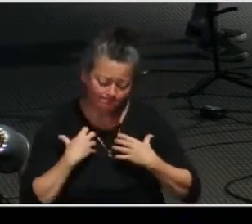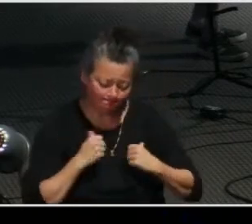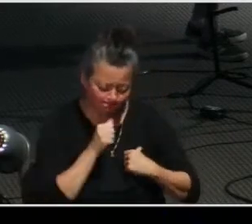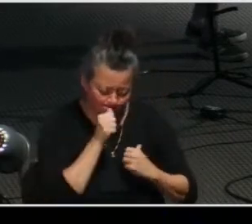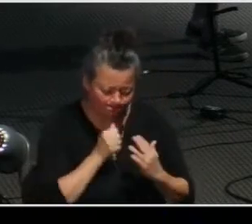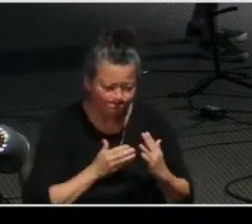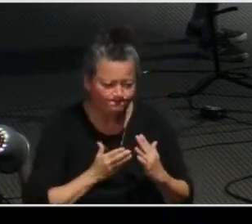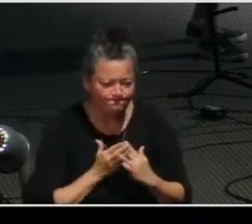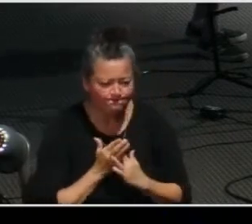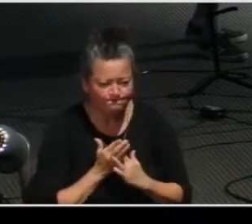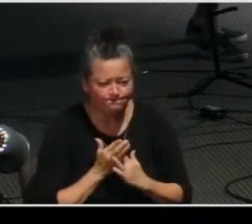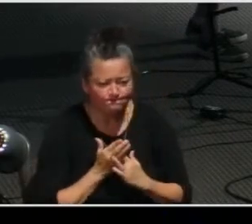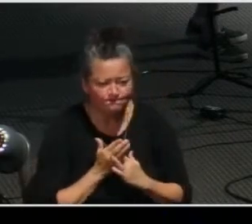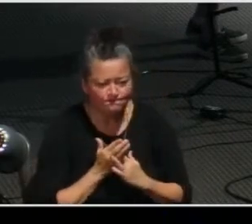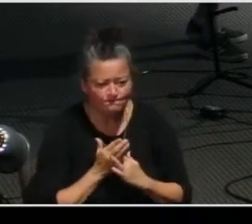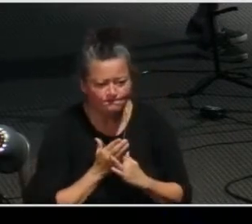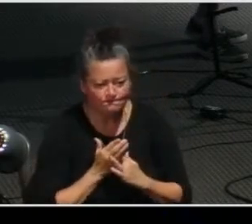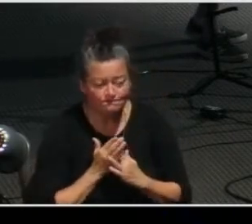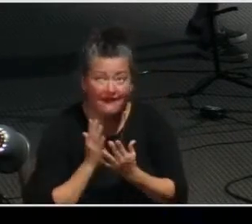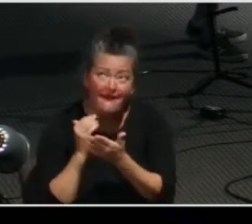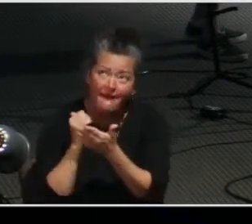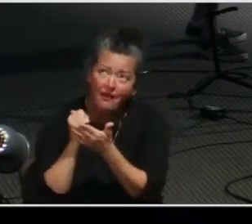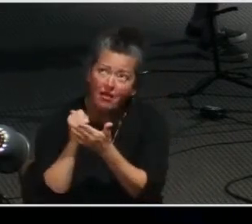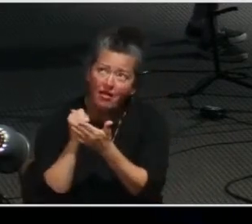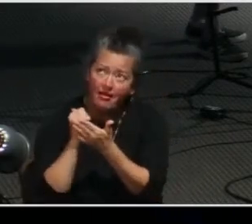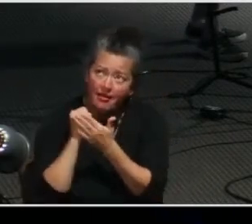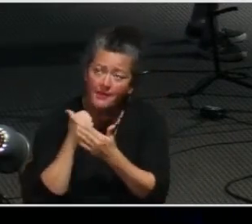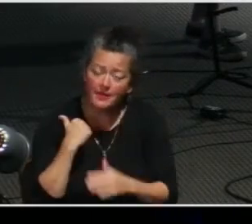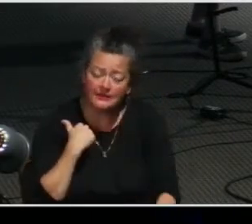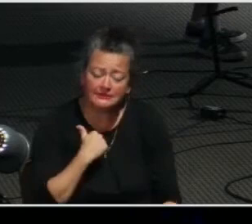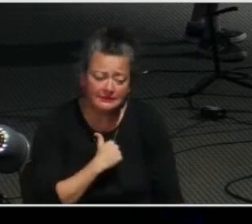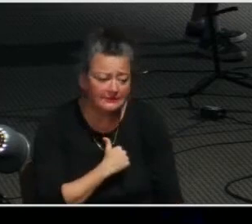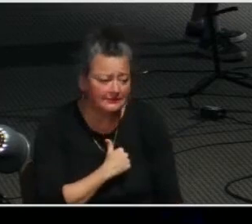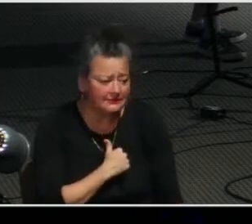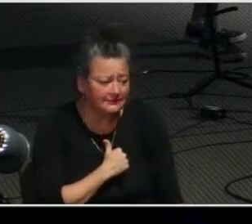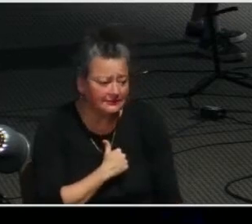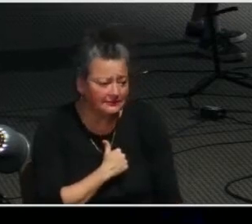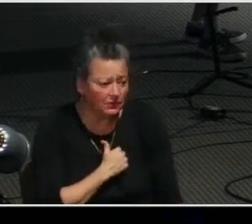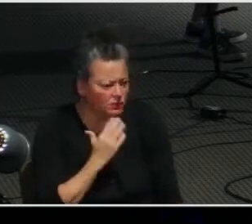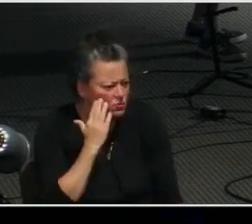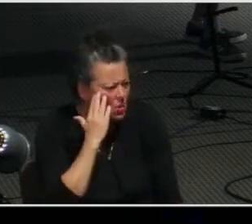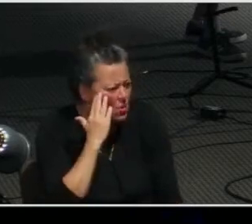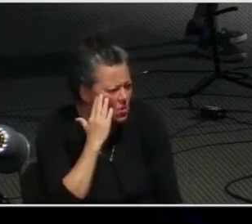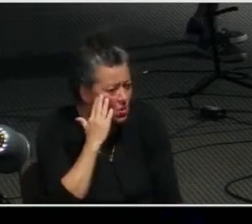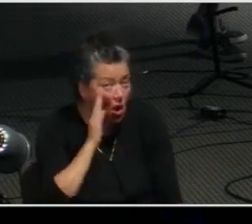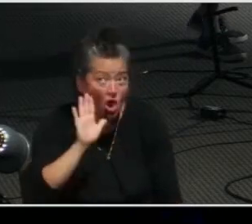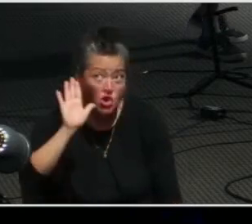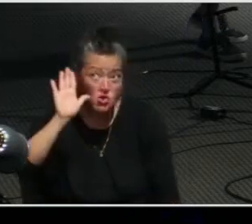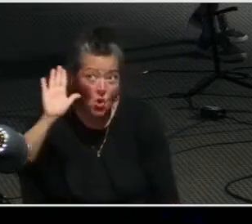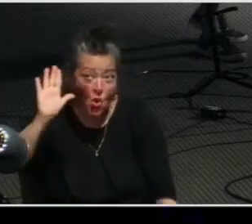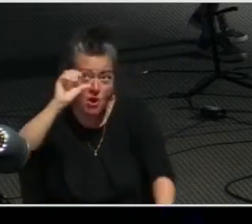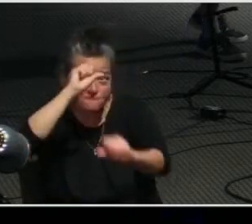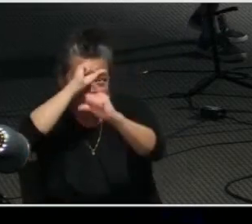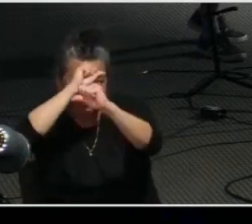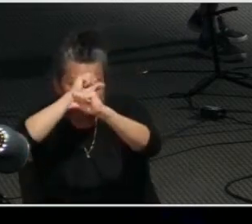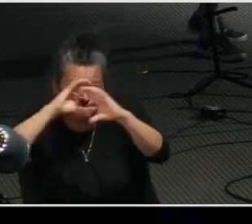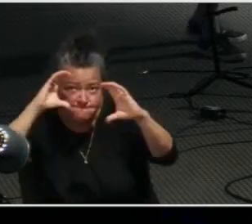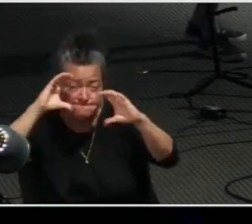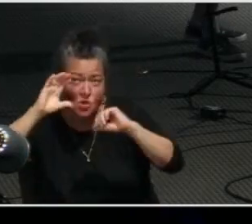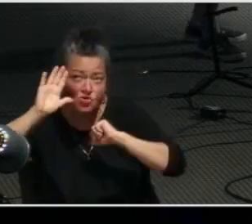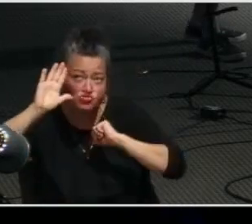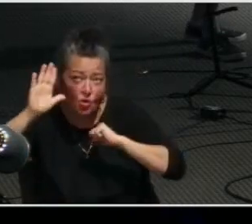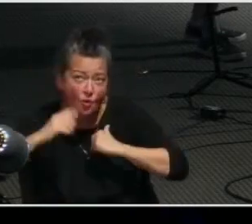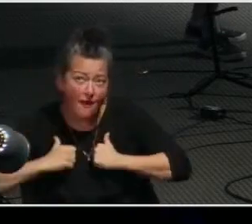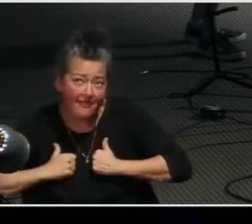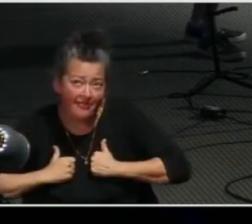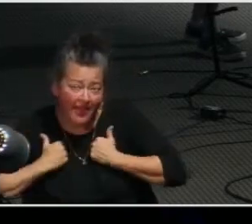So help us, Lord. Help us to live, to suffer as you suffered.